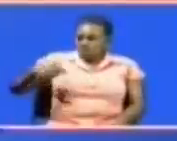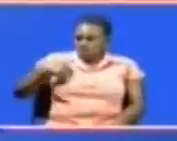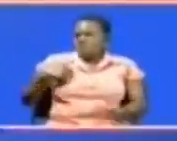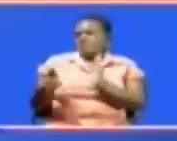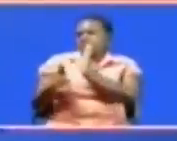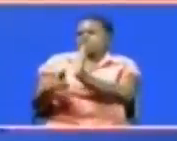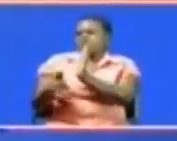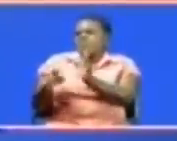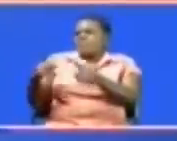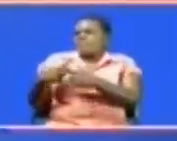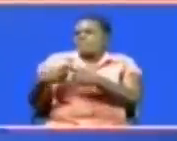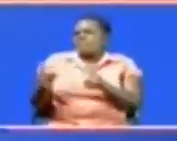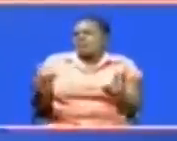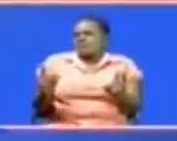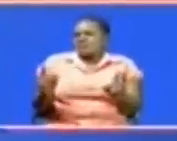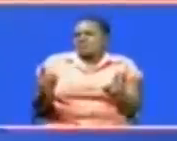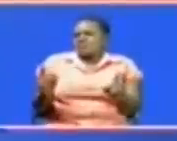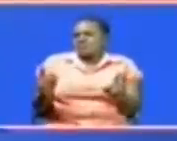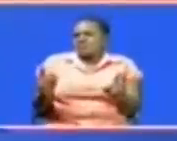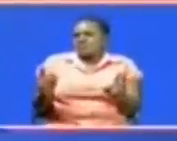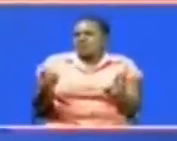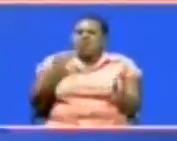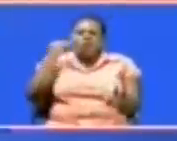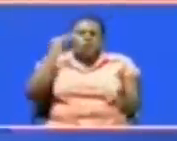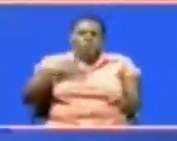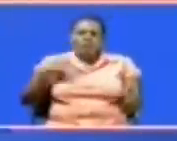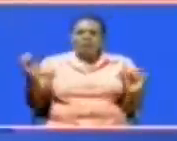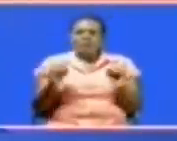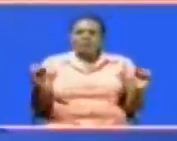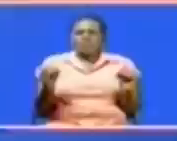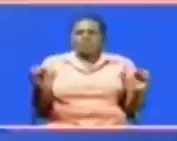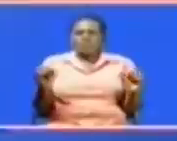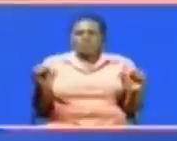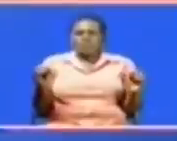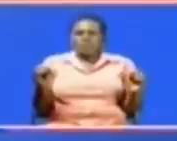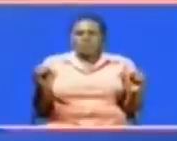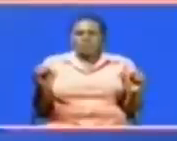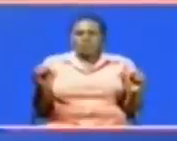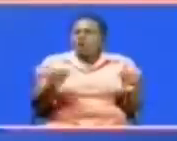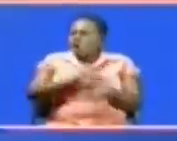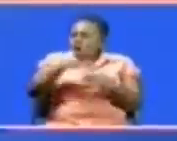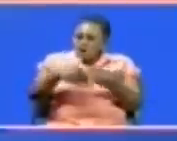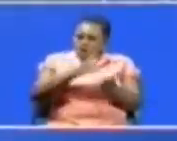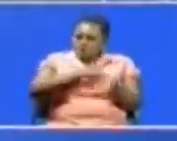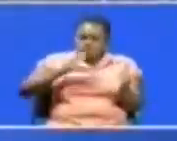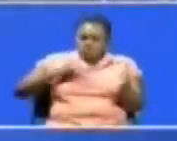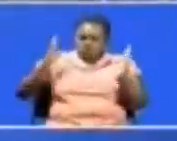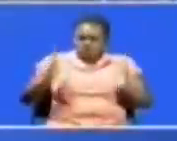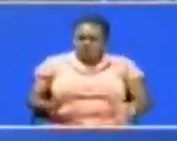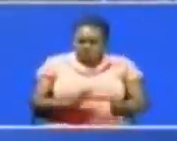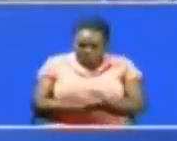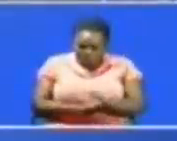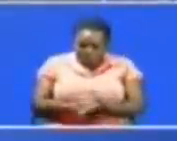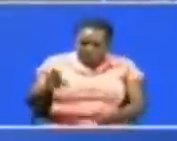for. Okay. But they have nothing to do with the place where I come from. All right. And that's true of all the commissioners, really. It's not just me. All right. Honorable